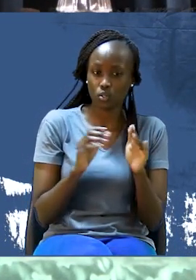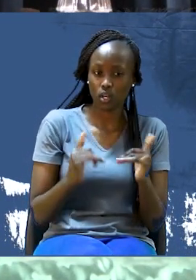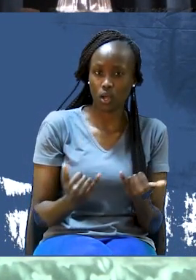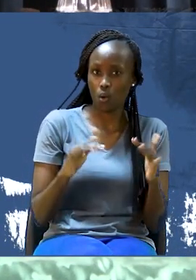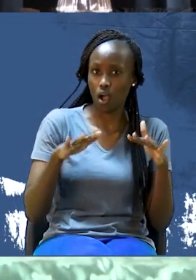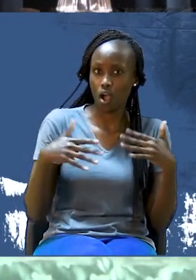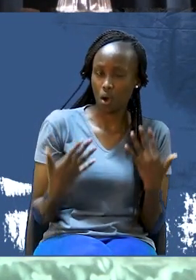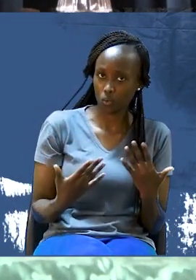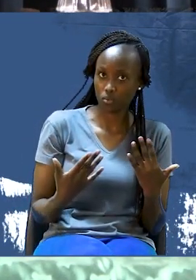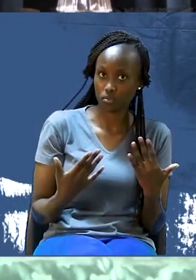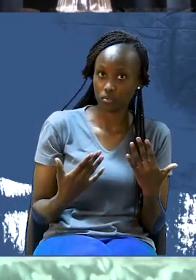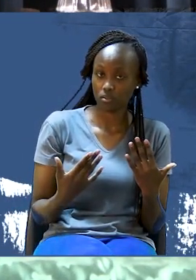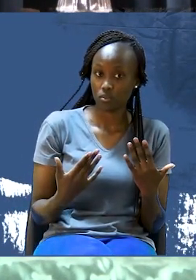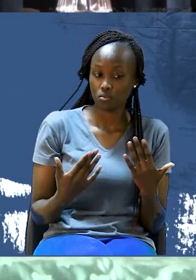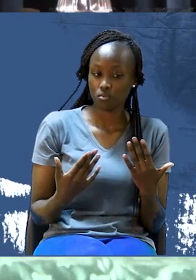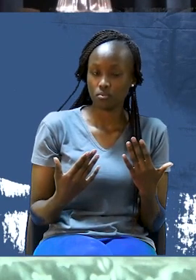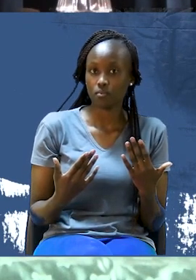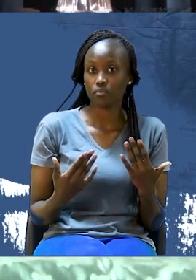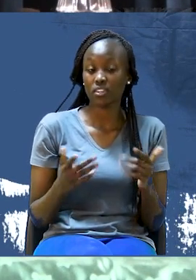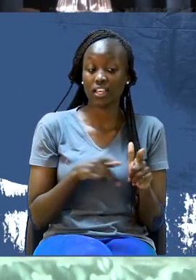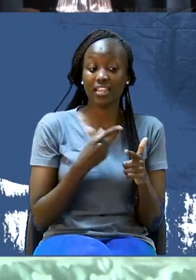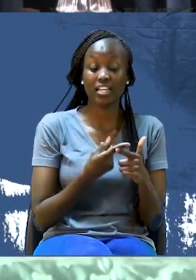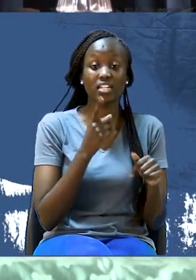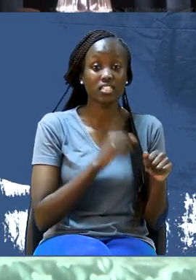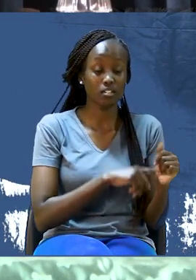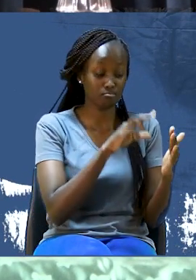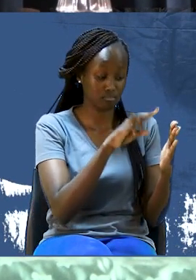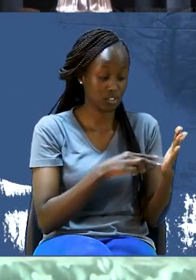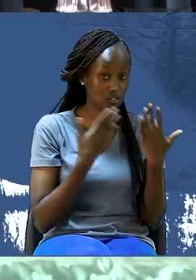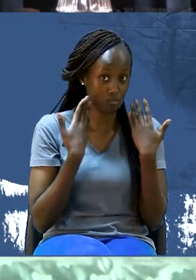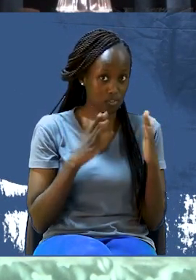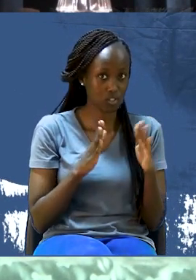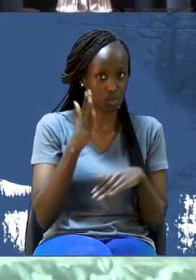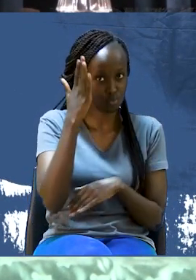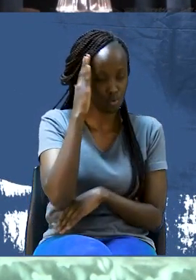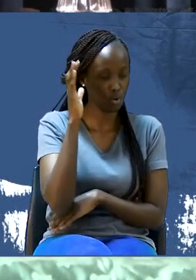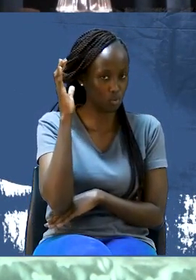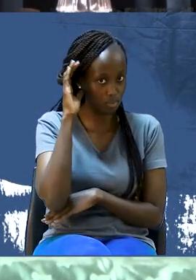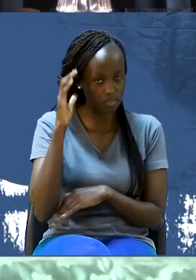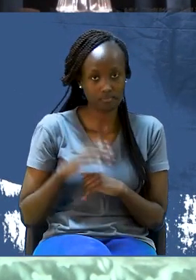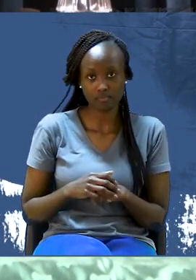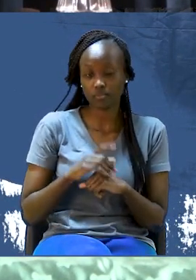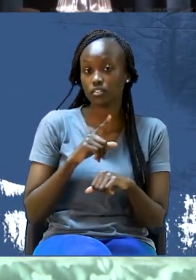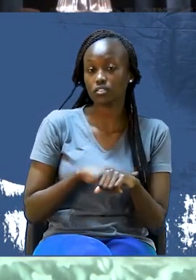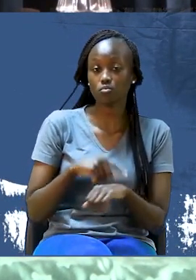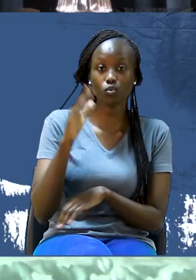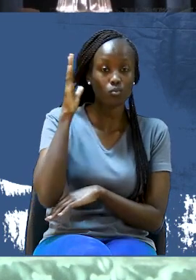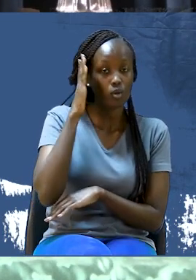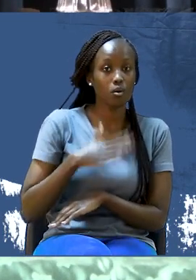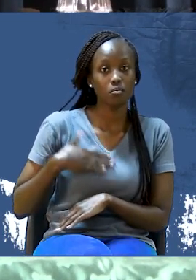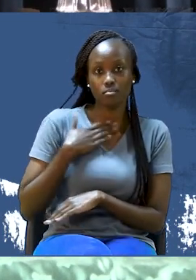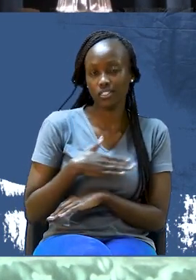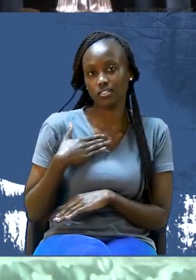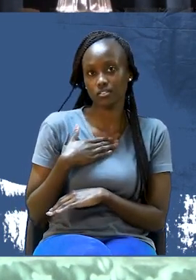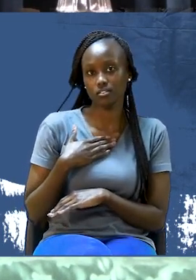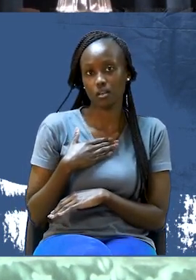Where are you at? Find out how relevant the message of the text is to you. As we apply God's word, let us make it